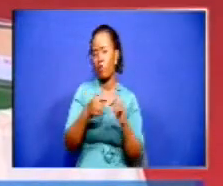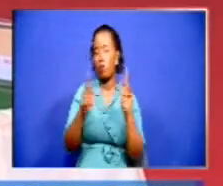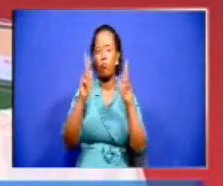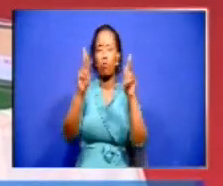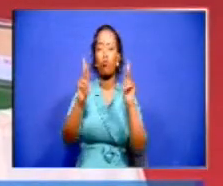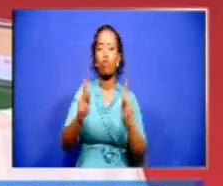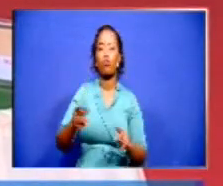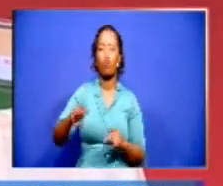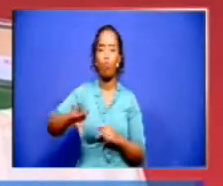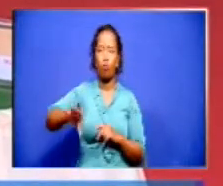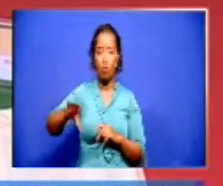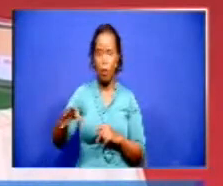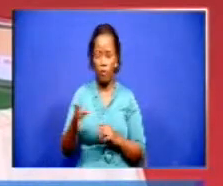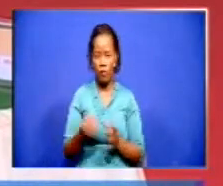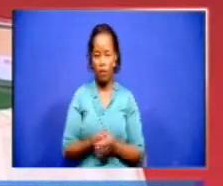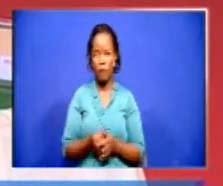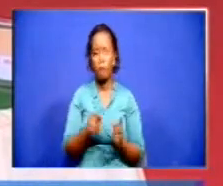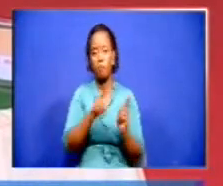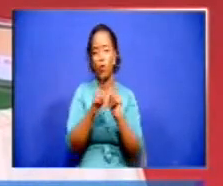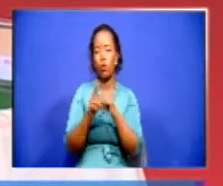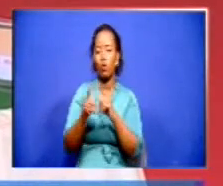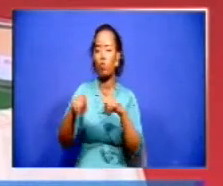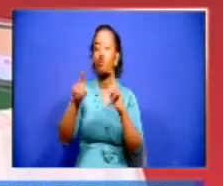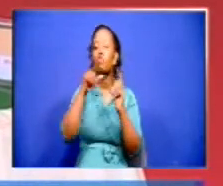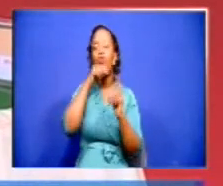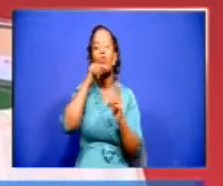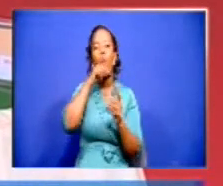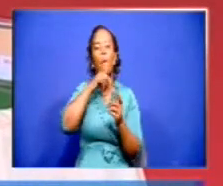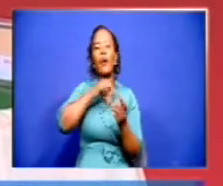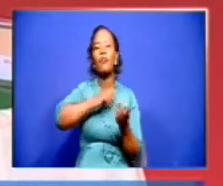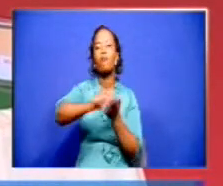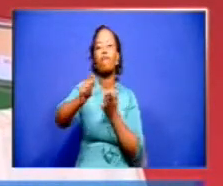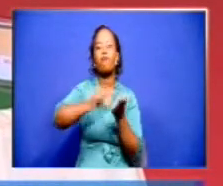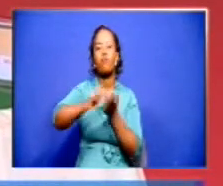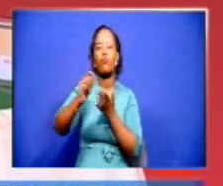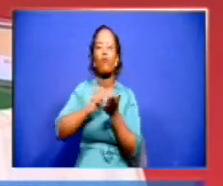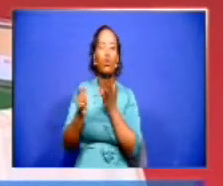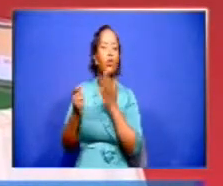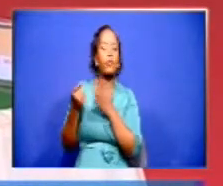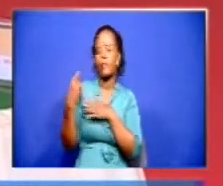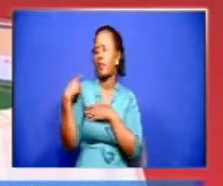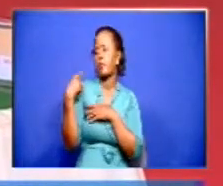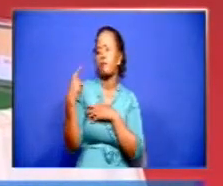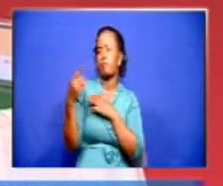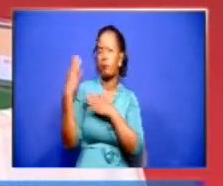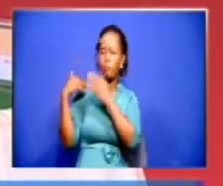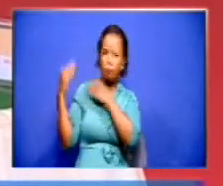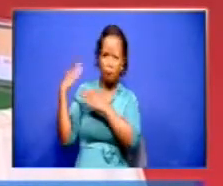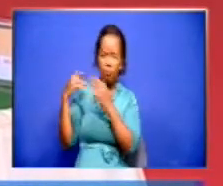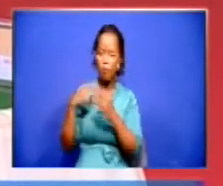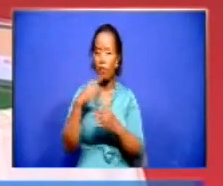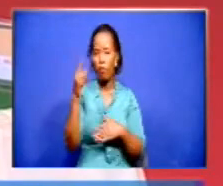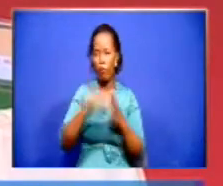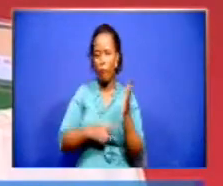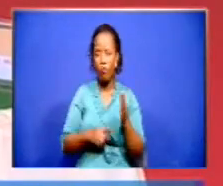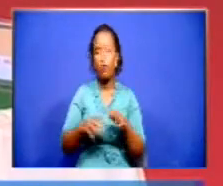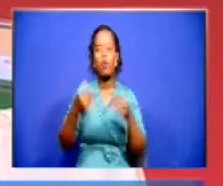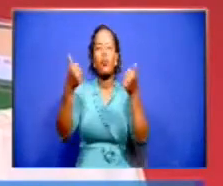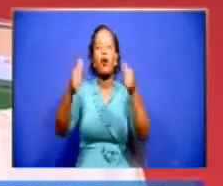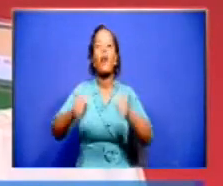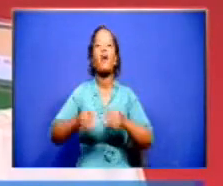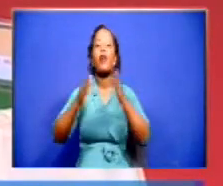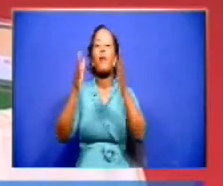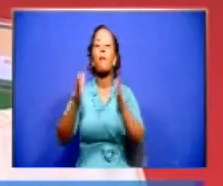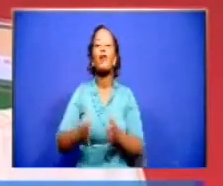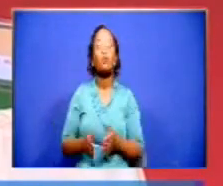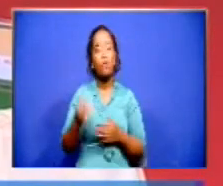County. He wrote this material a while ago, and everybody who imagines that he wants